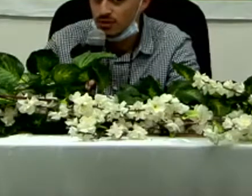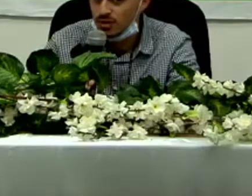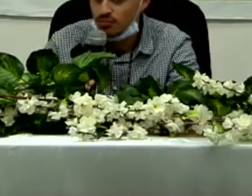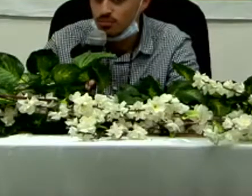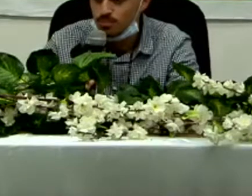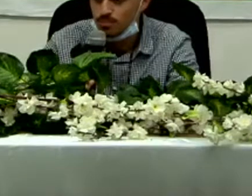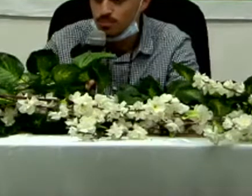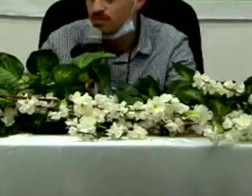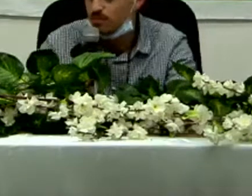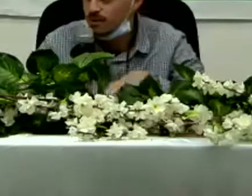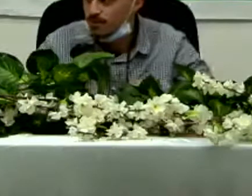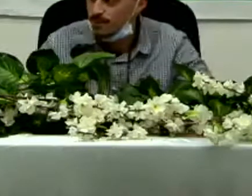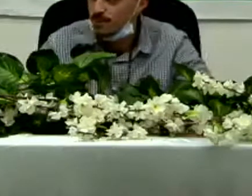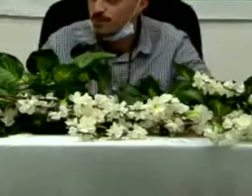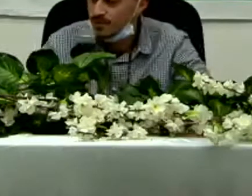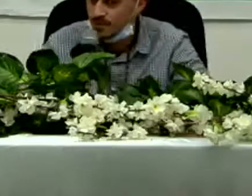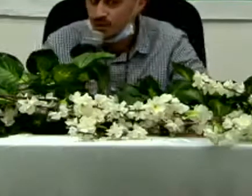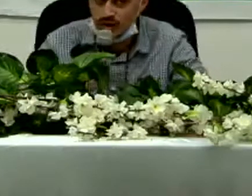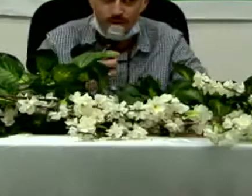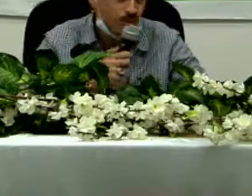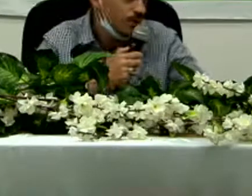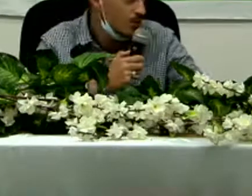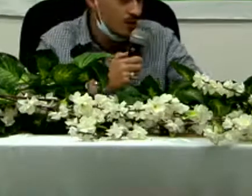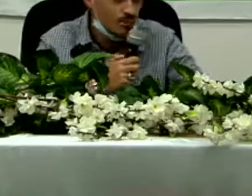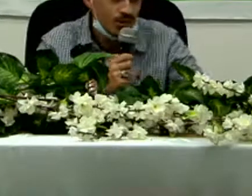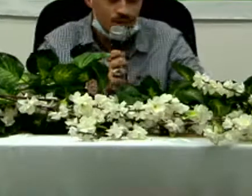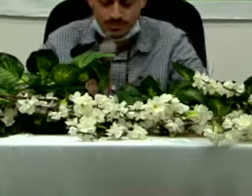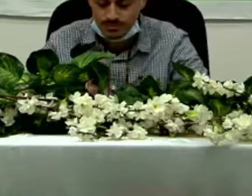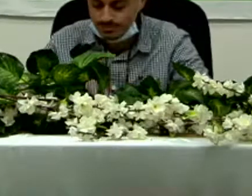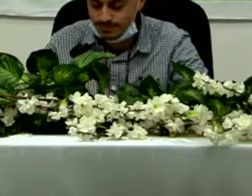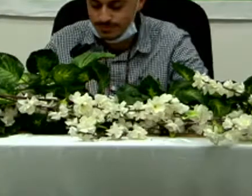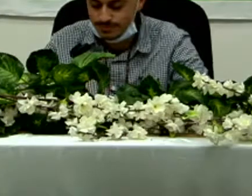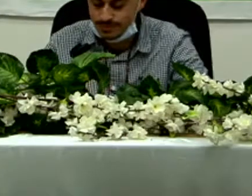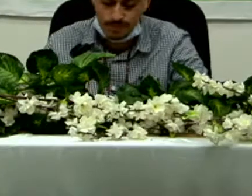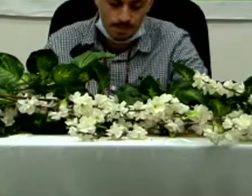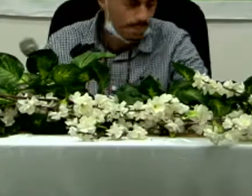if you would like to participate. Sallu ala Muhammad wa Ali Muhammad.